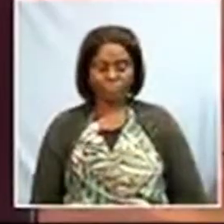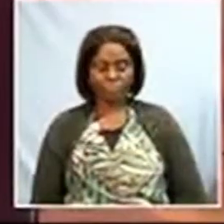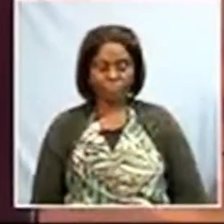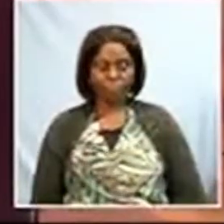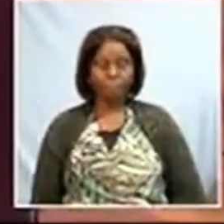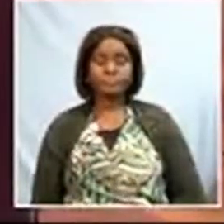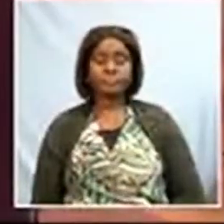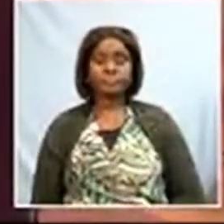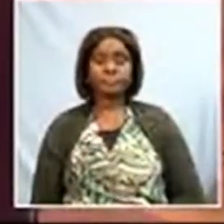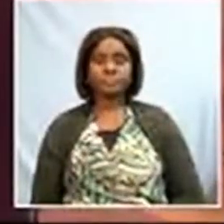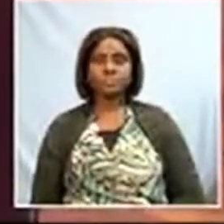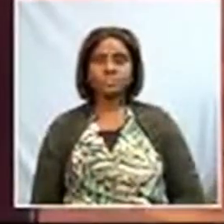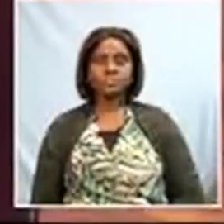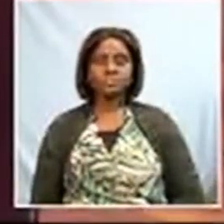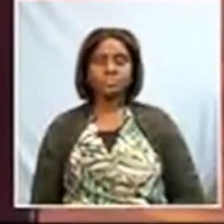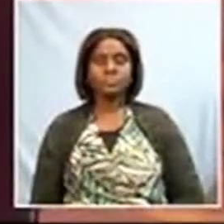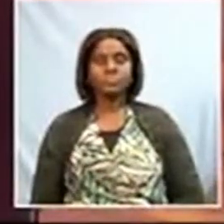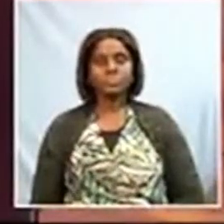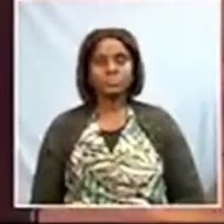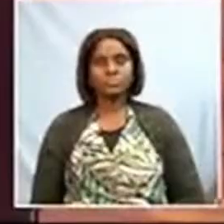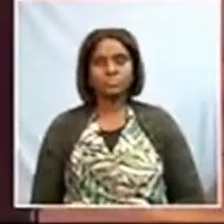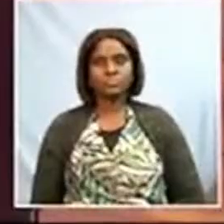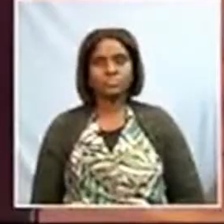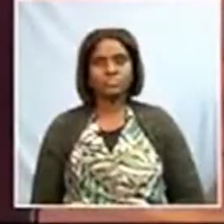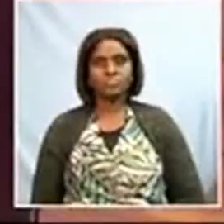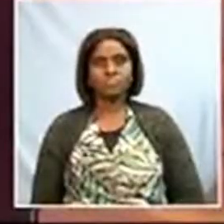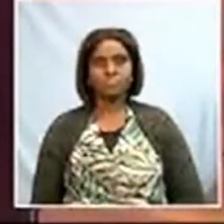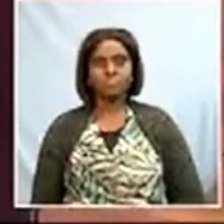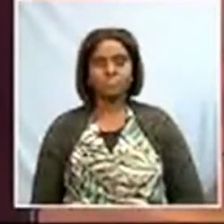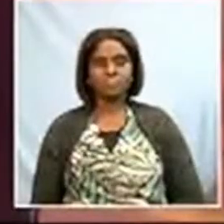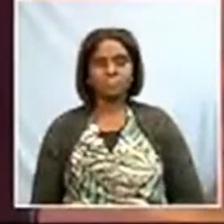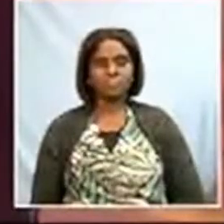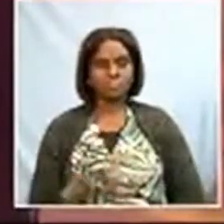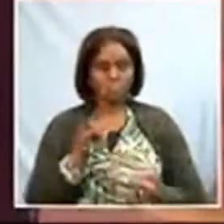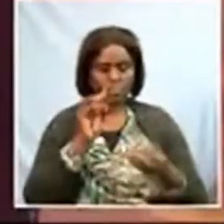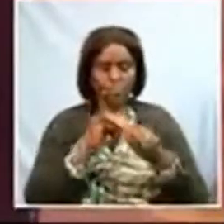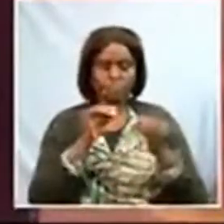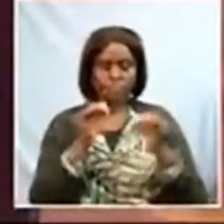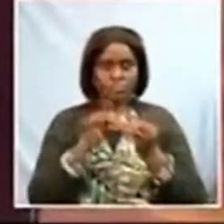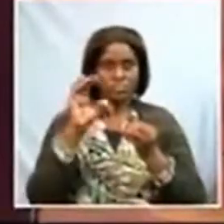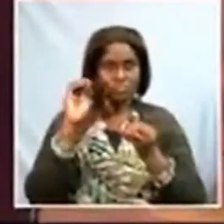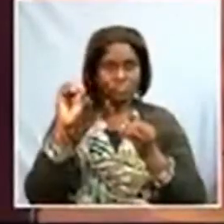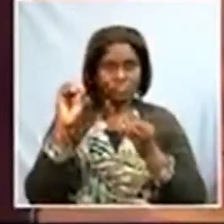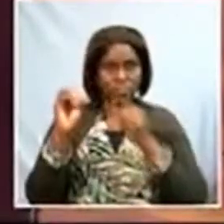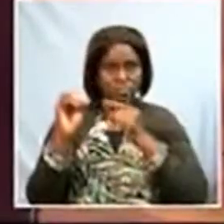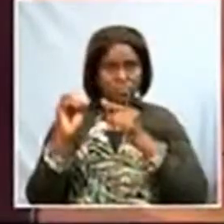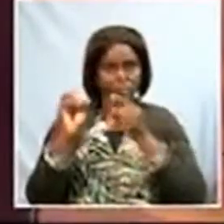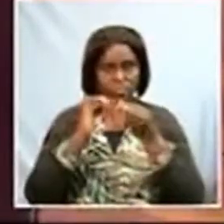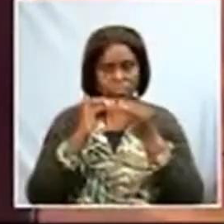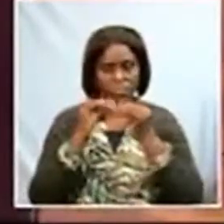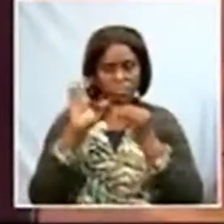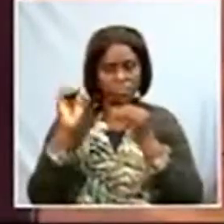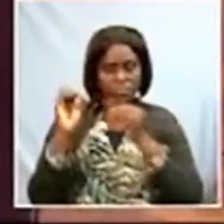Yeah. 100. That is Appendix O.